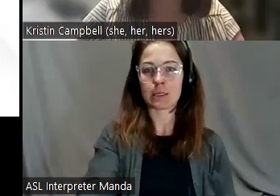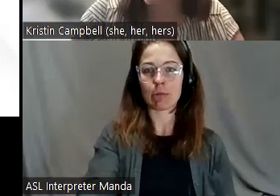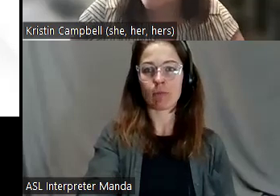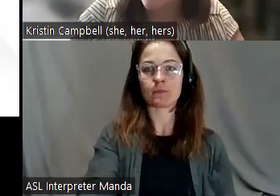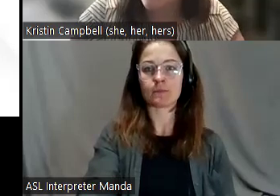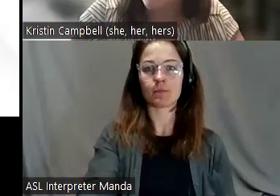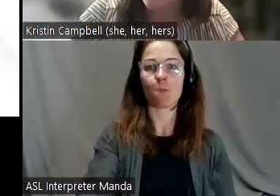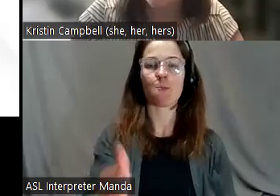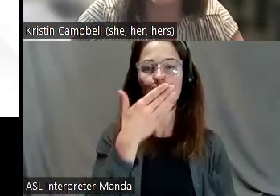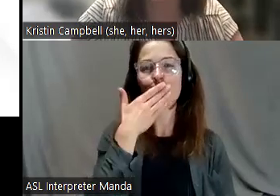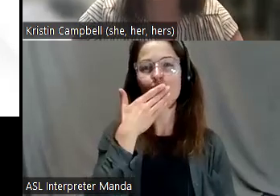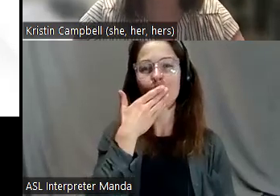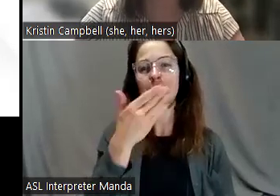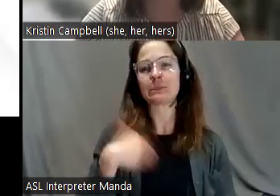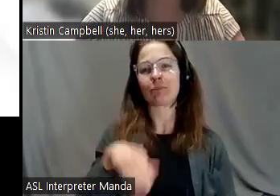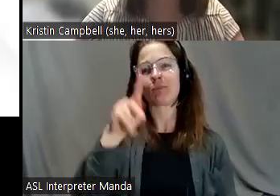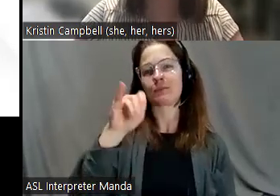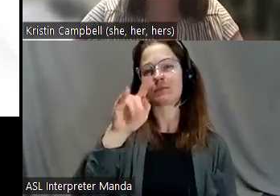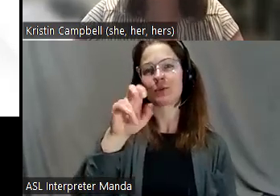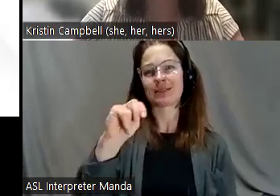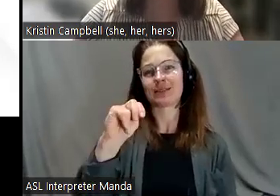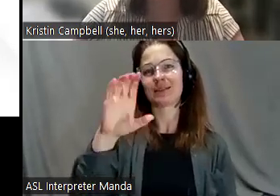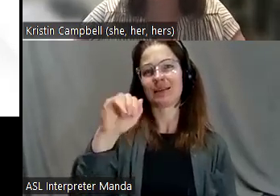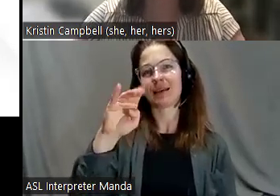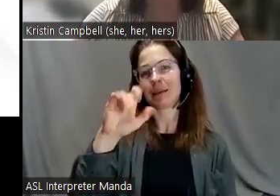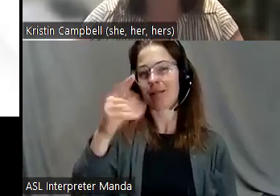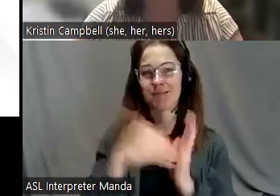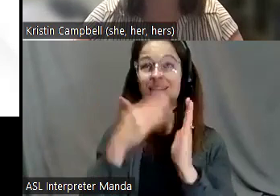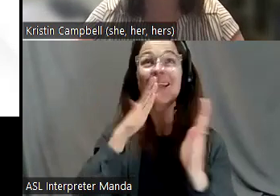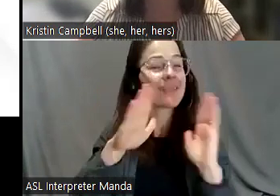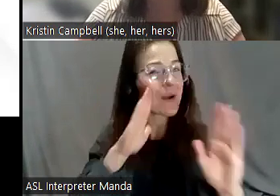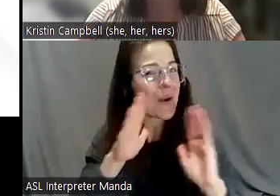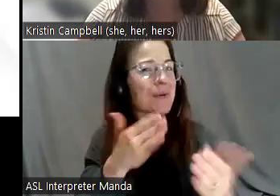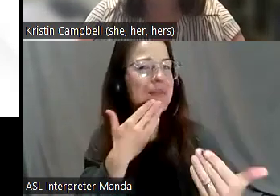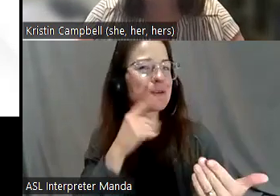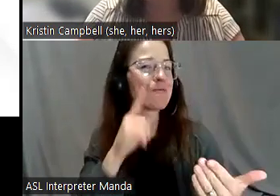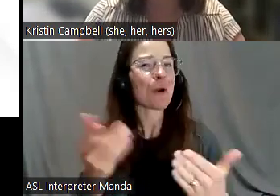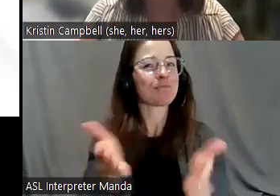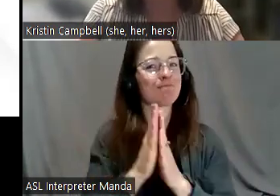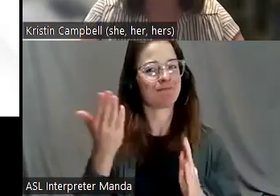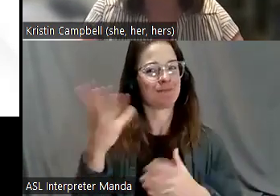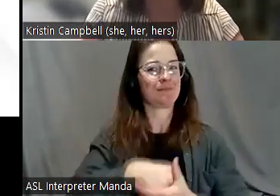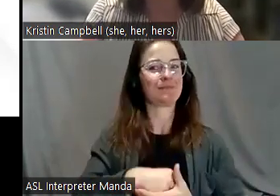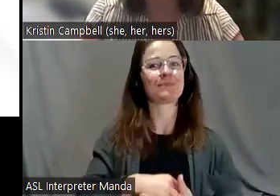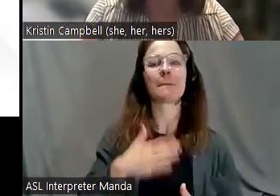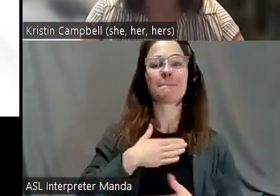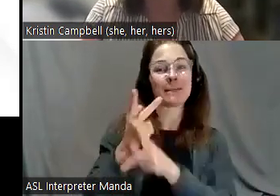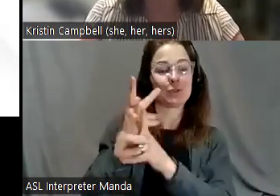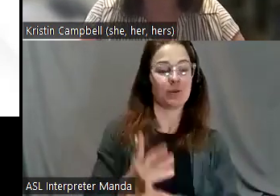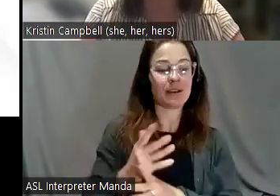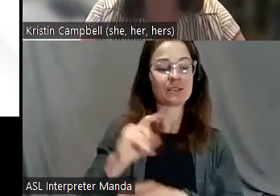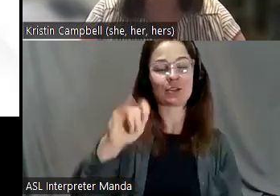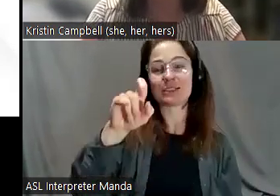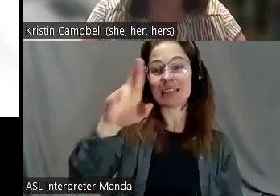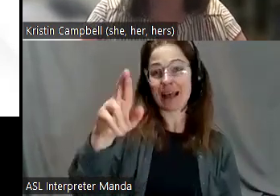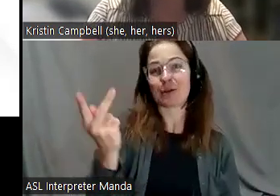Thank you, Tiara. This is Kristen Campbell speaking again. Hi, everyone. Thanks again for having us. Me and my supervisor, Tyler Smeltikop, are